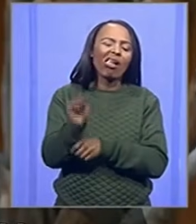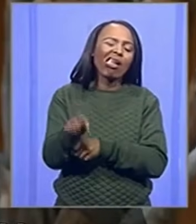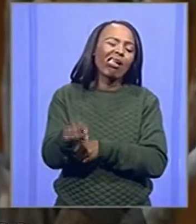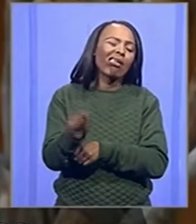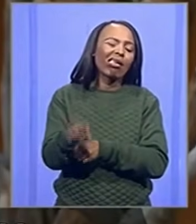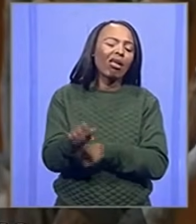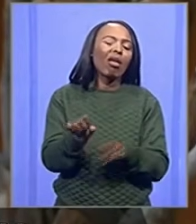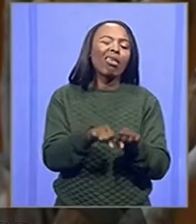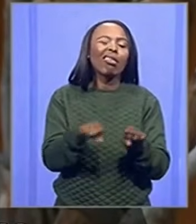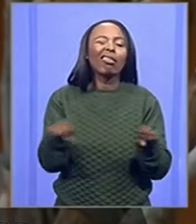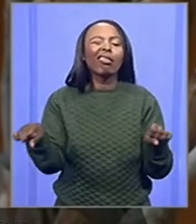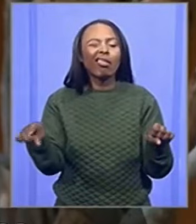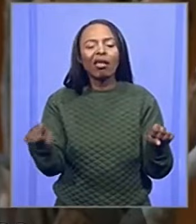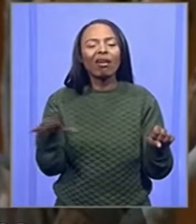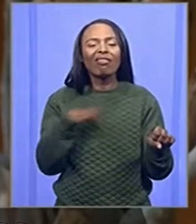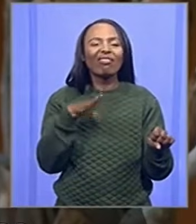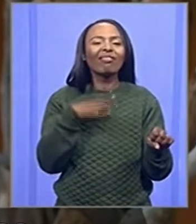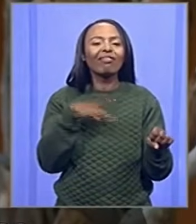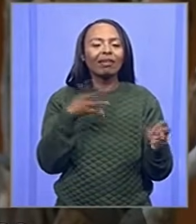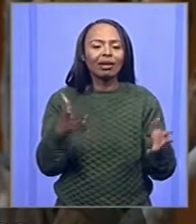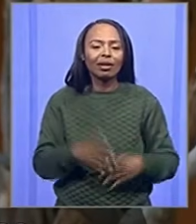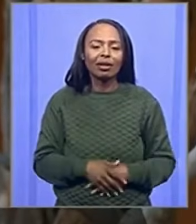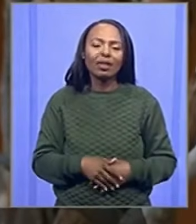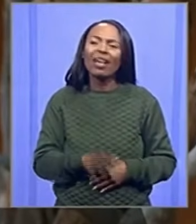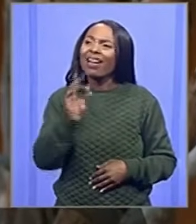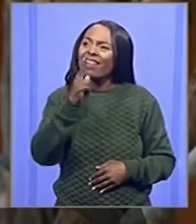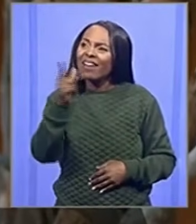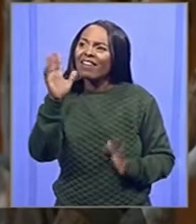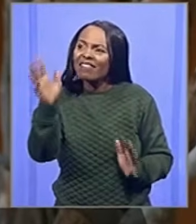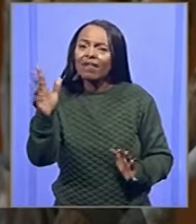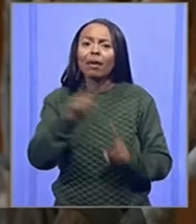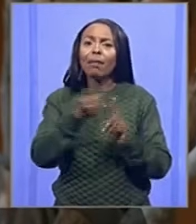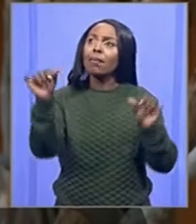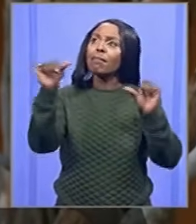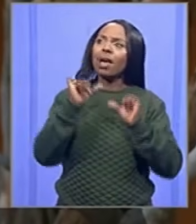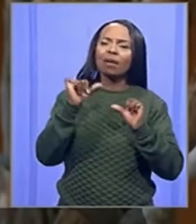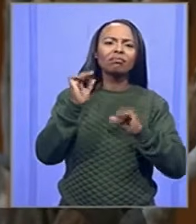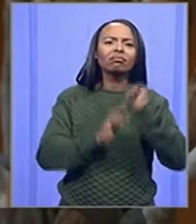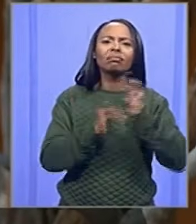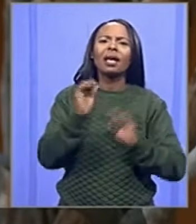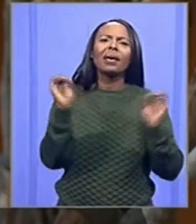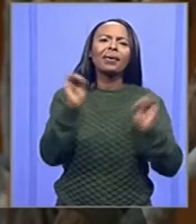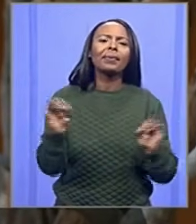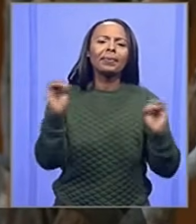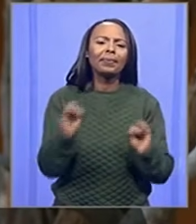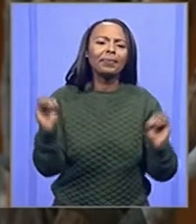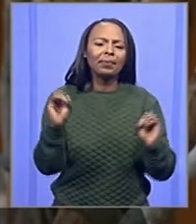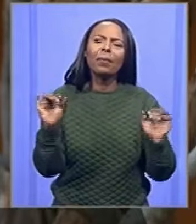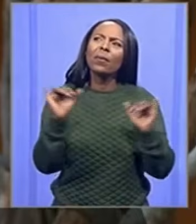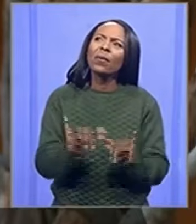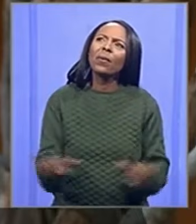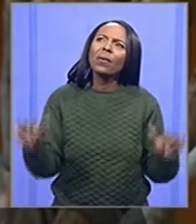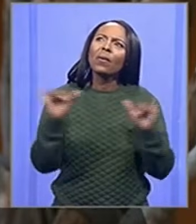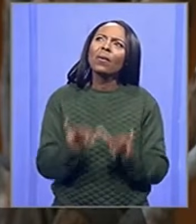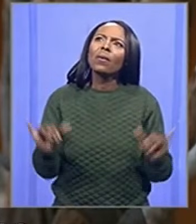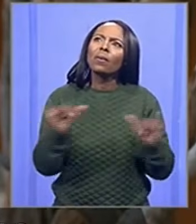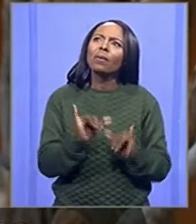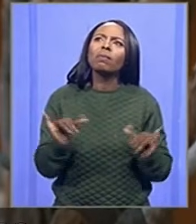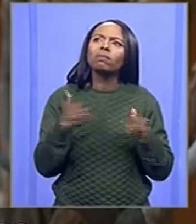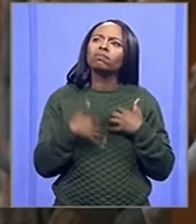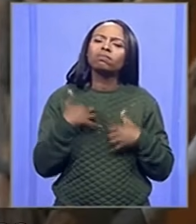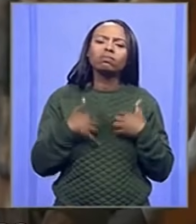ba tla go dira fulure ga se ba tlhole ba boela kwa batla go aga so ga go ntsana go na senga go na ka kinga ngare